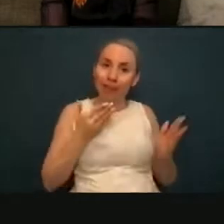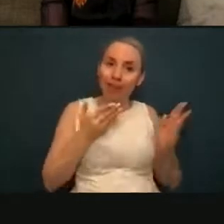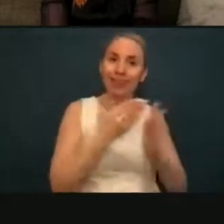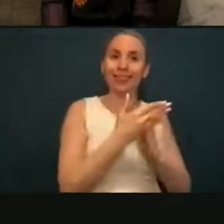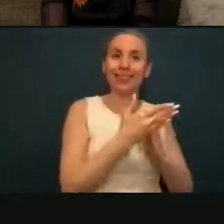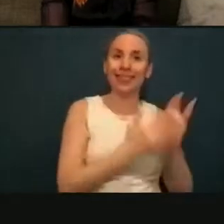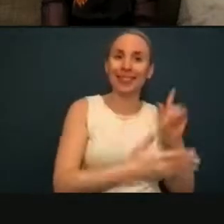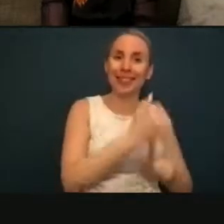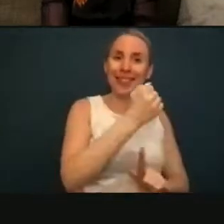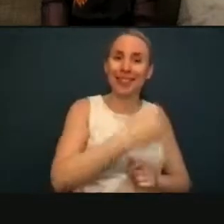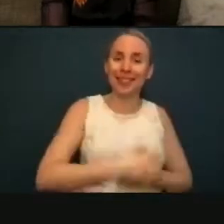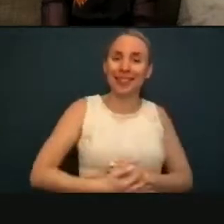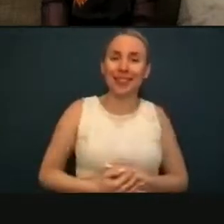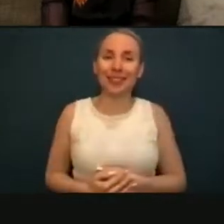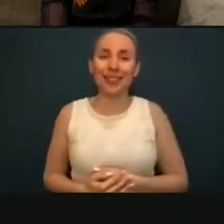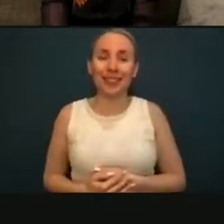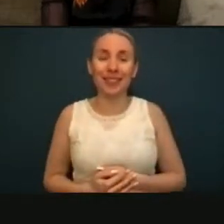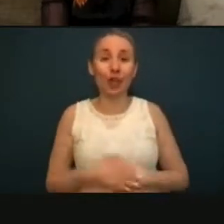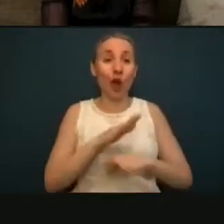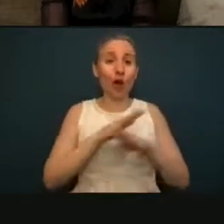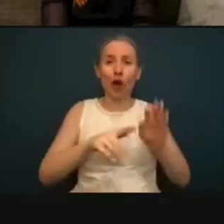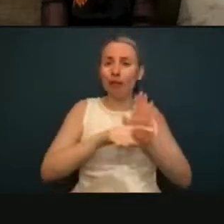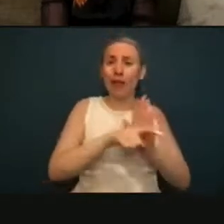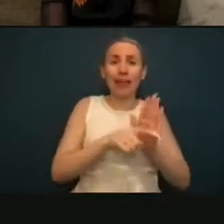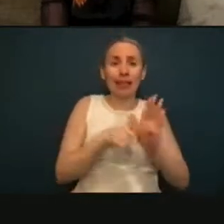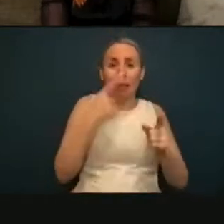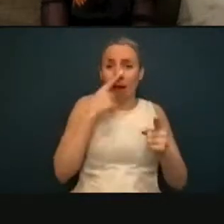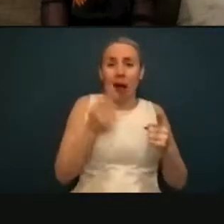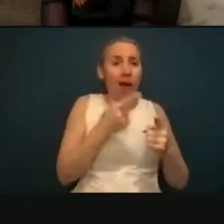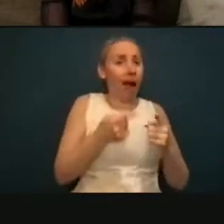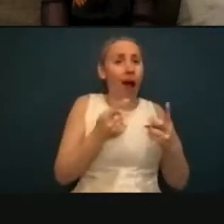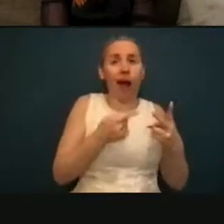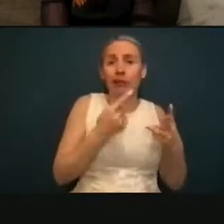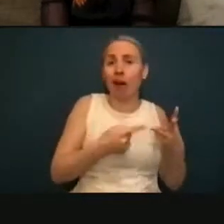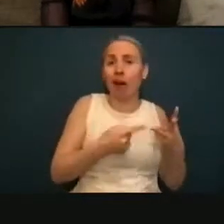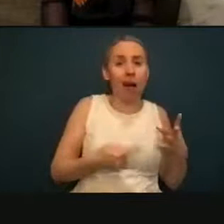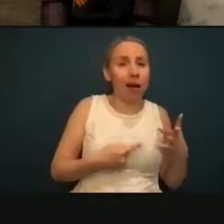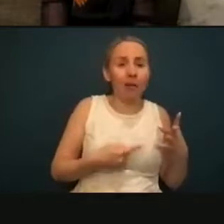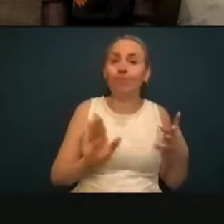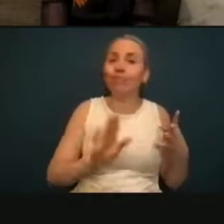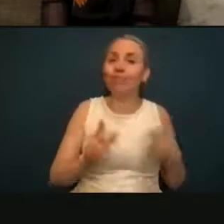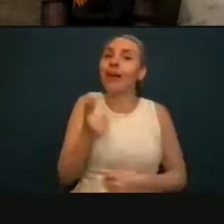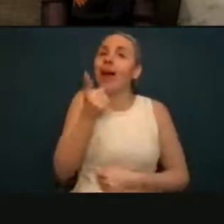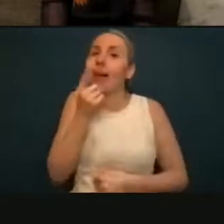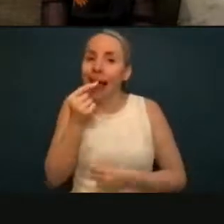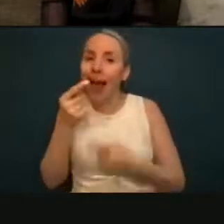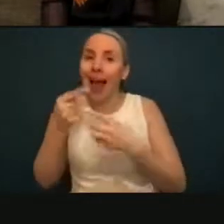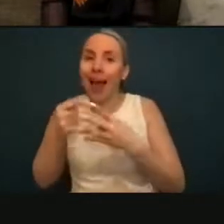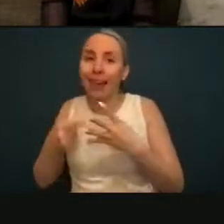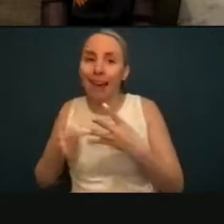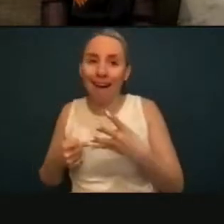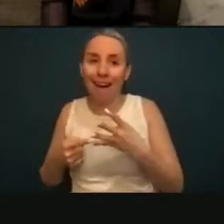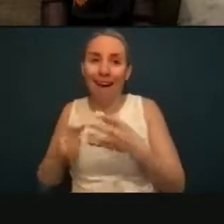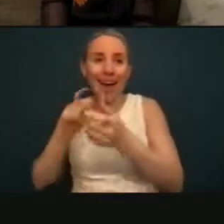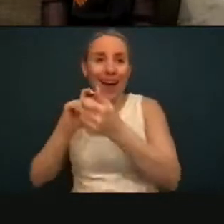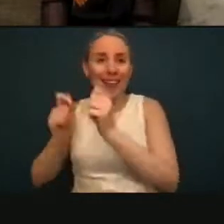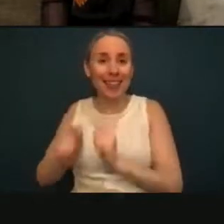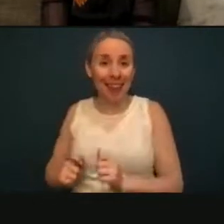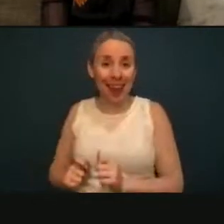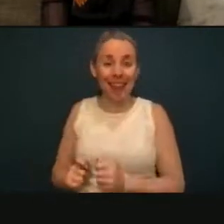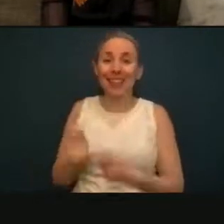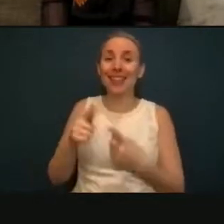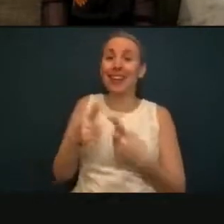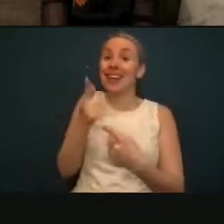look at, okay, this can't be done and that can't be done. Look at what can be done to make changes, and what can